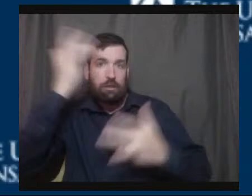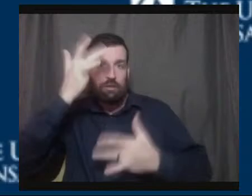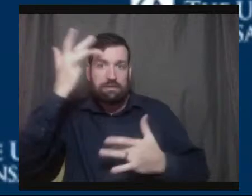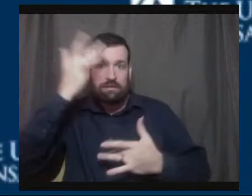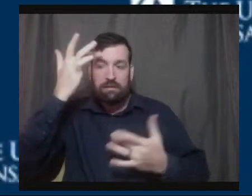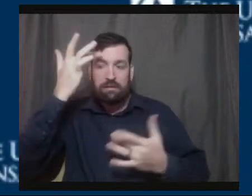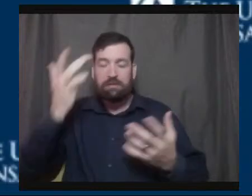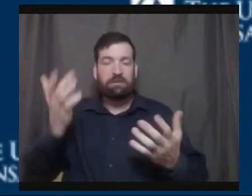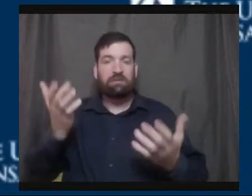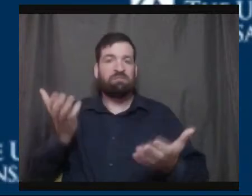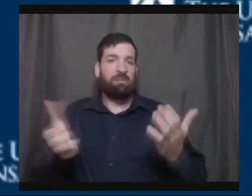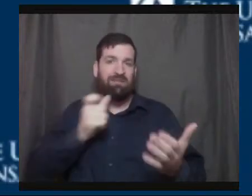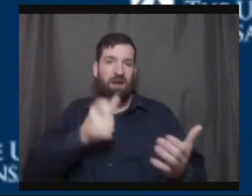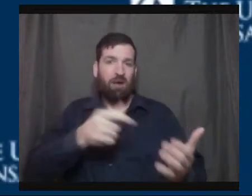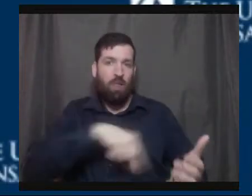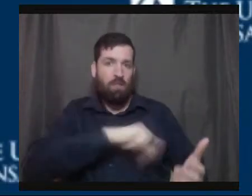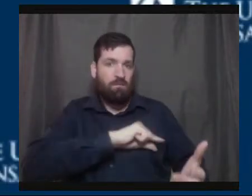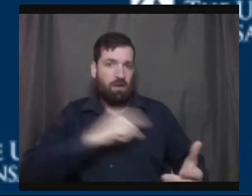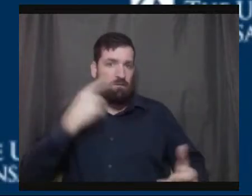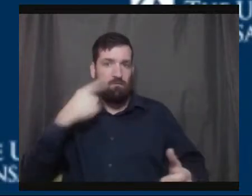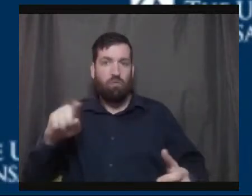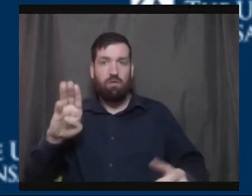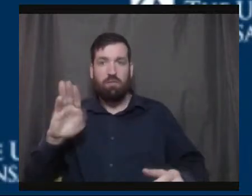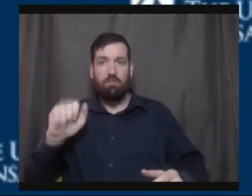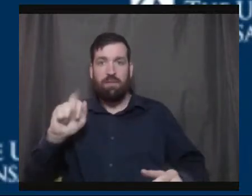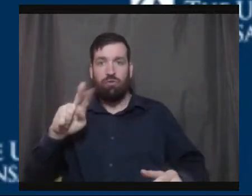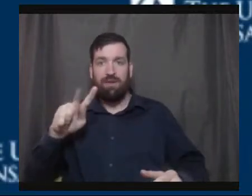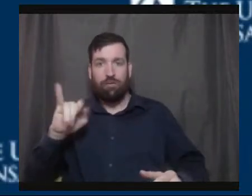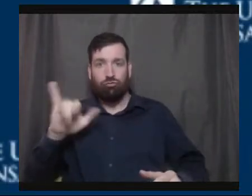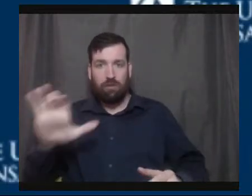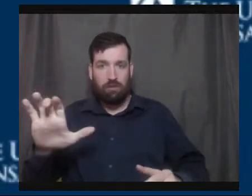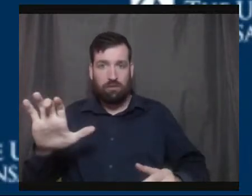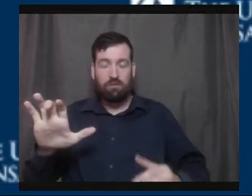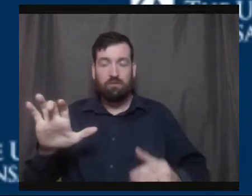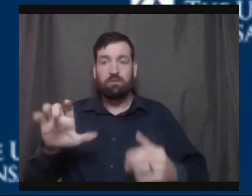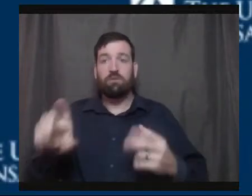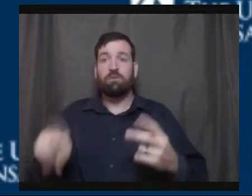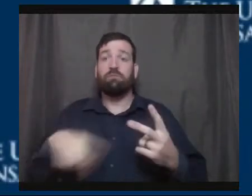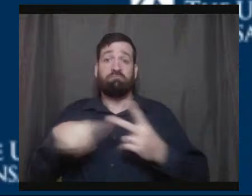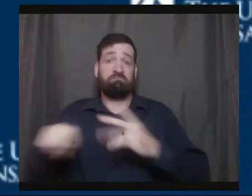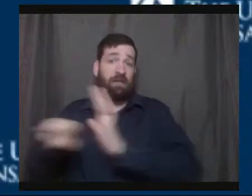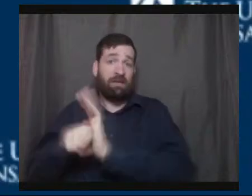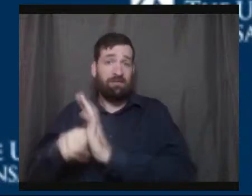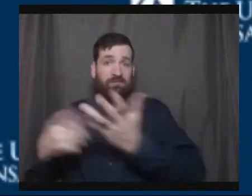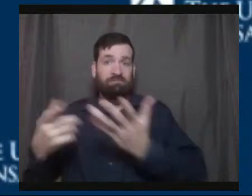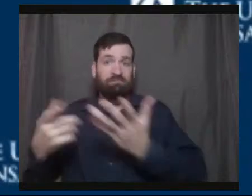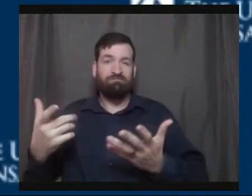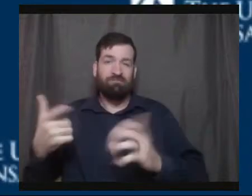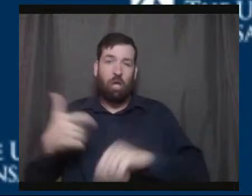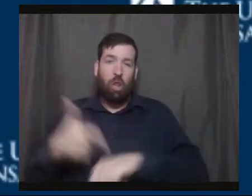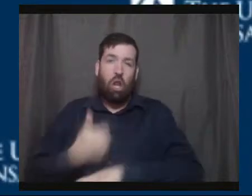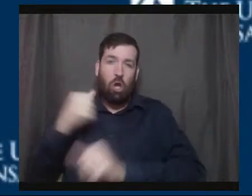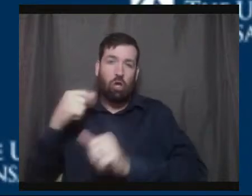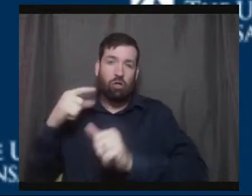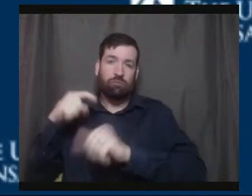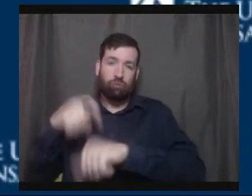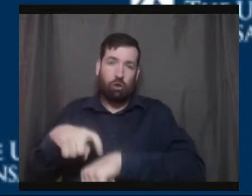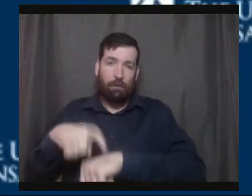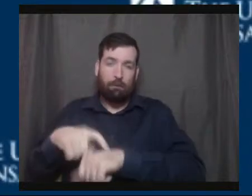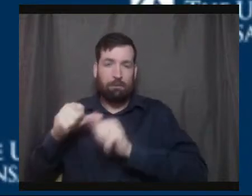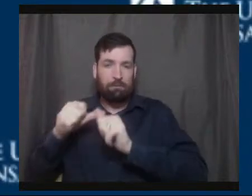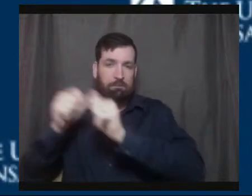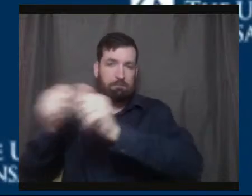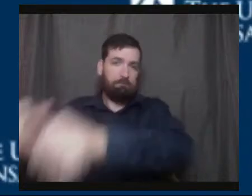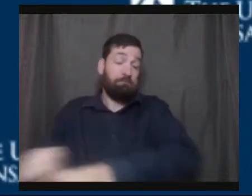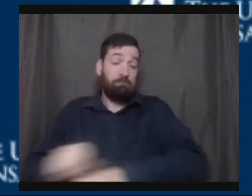not be a candidate for a bariatric operation. And then con would be long-term durability. Certainly in the world of bariatric